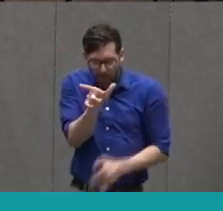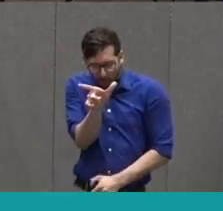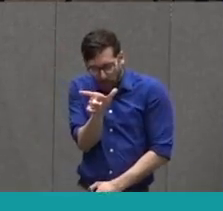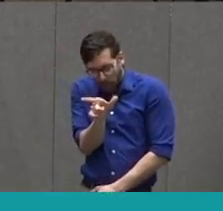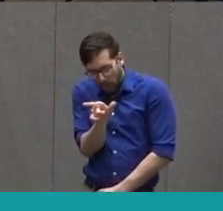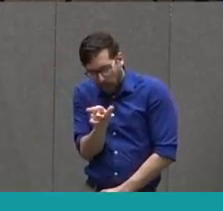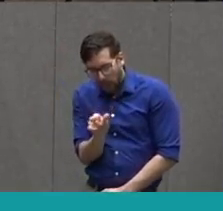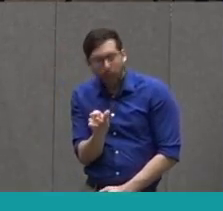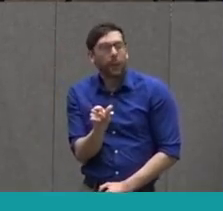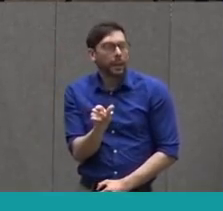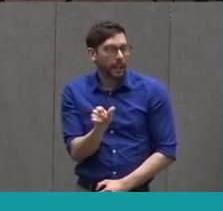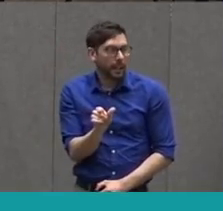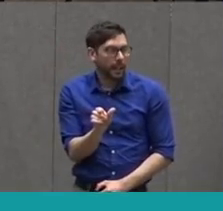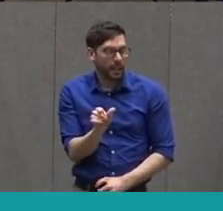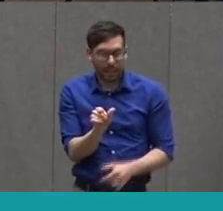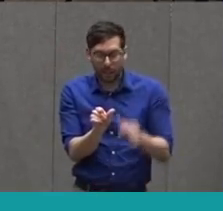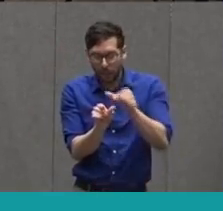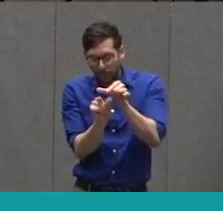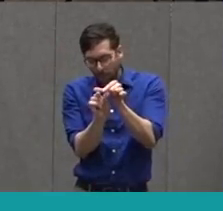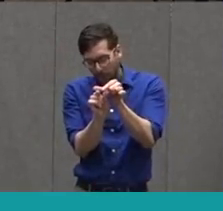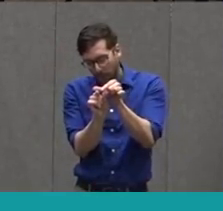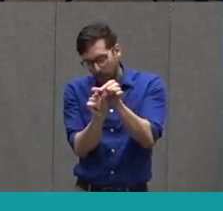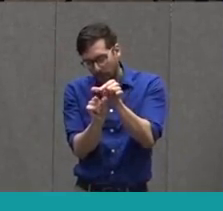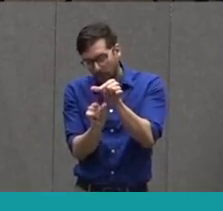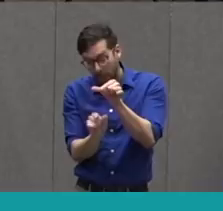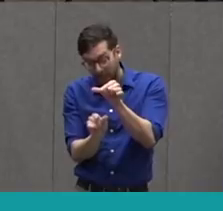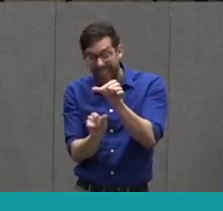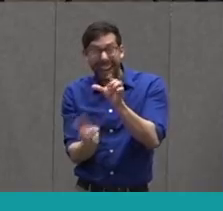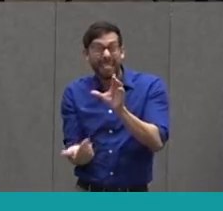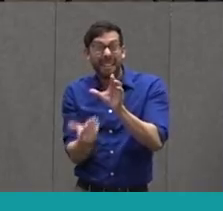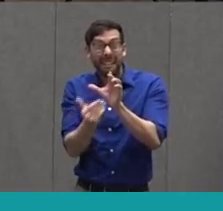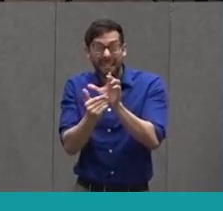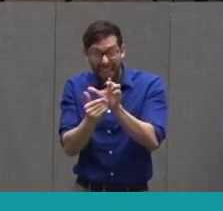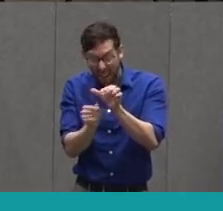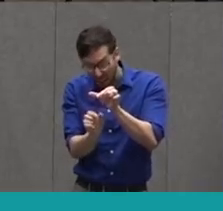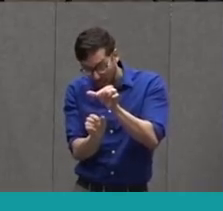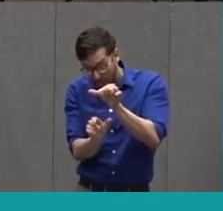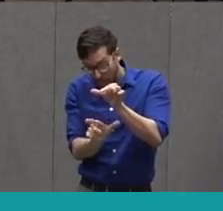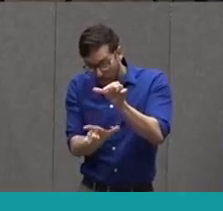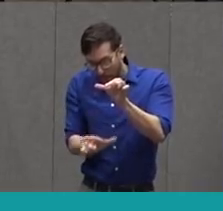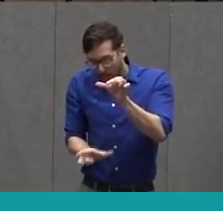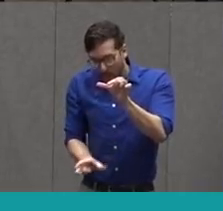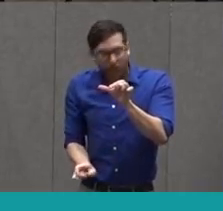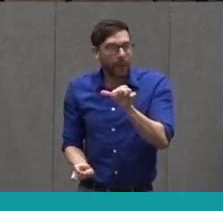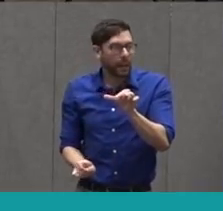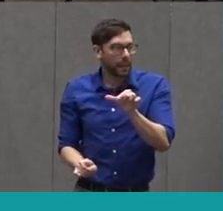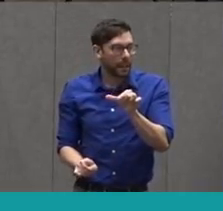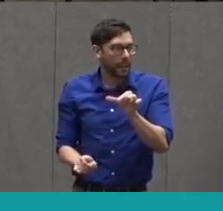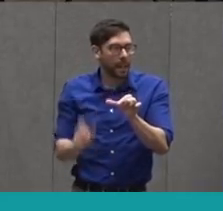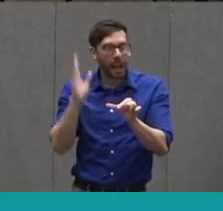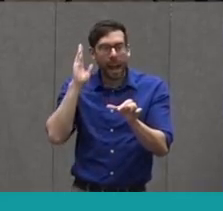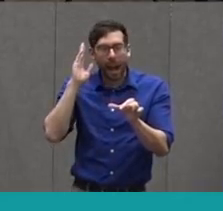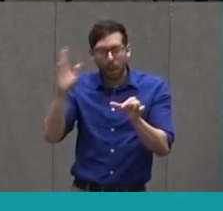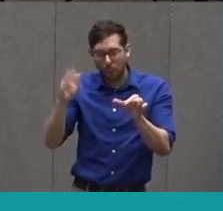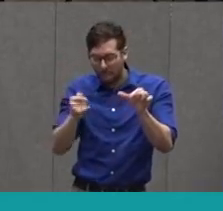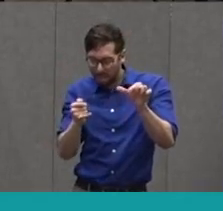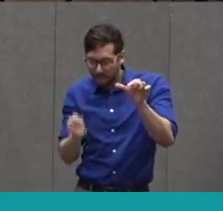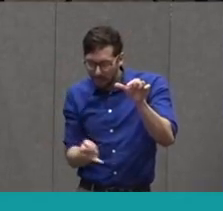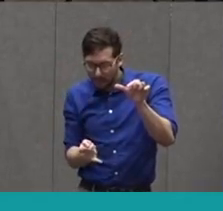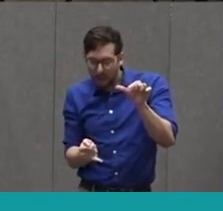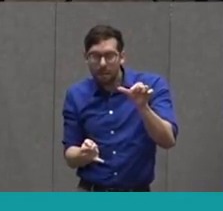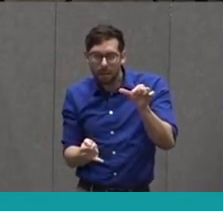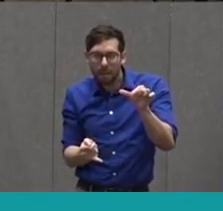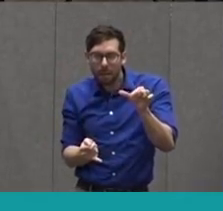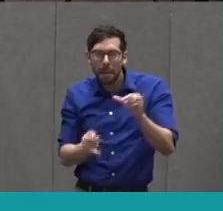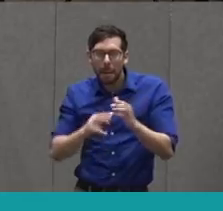Then it opens up again. And I'm going to put a shadow, a groove here. Hopefully that lets you know that